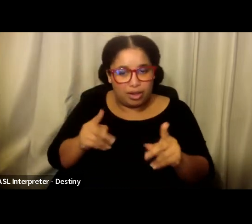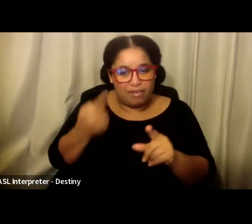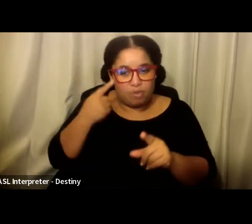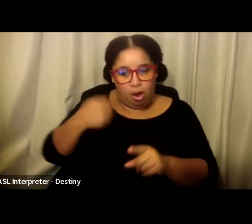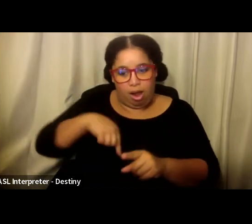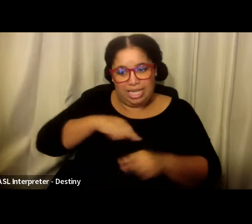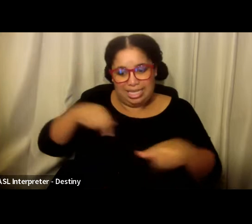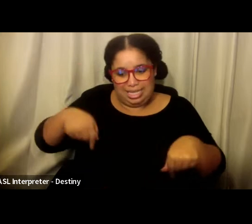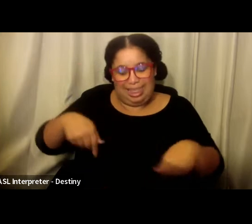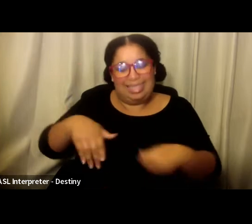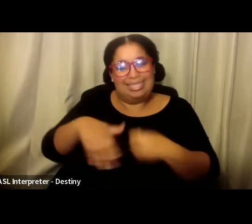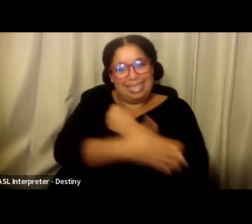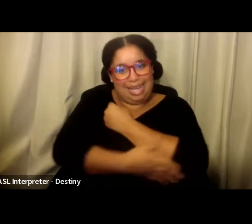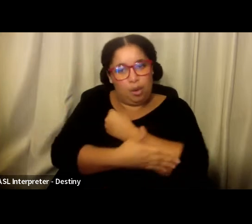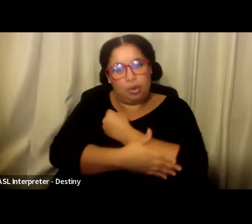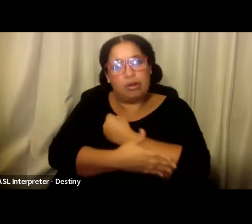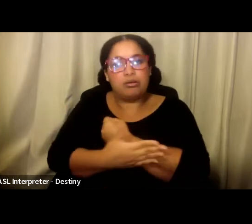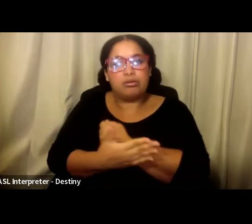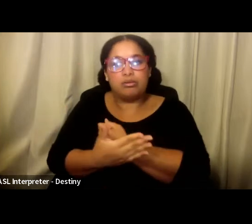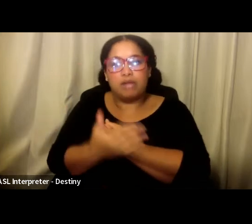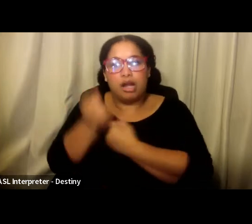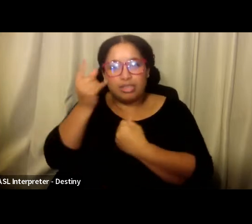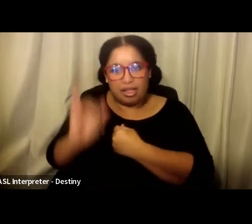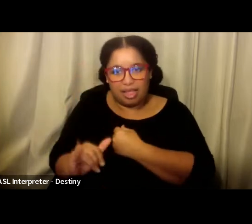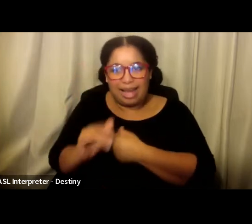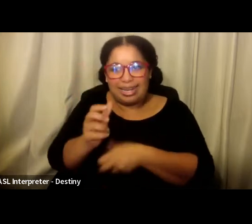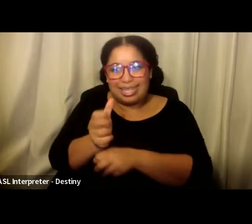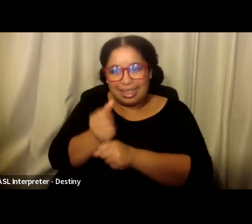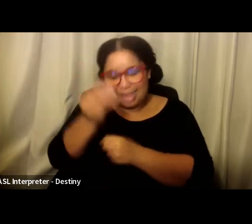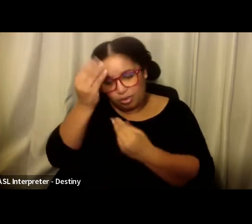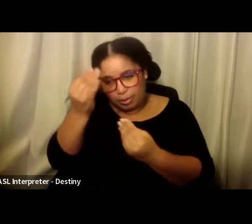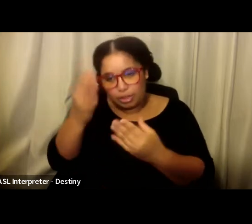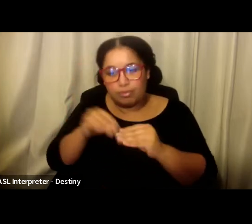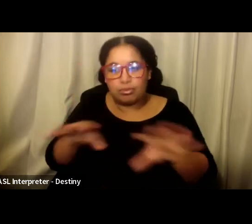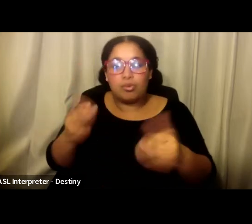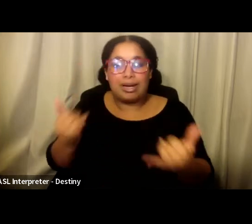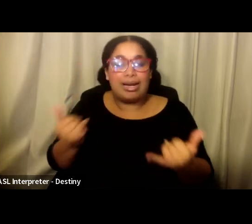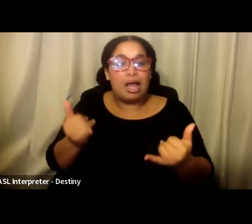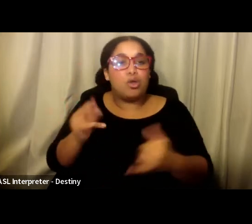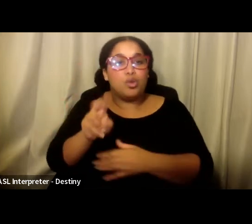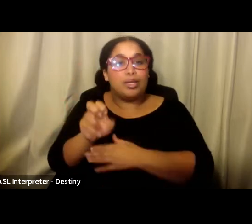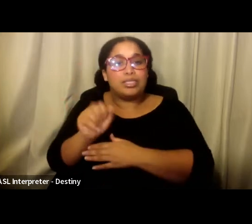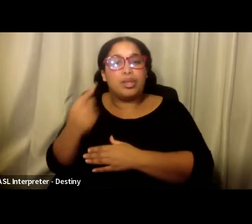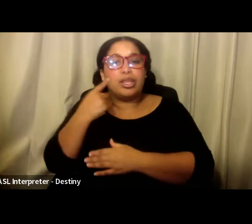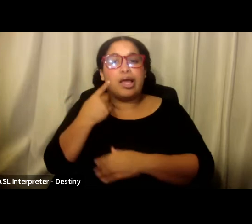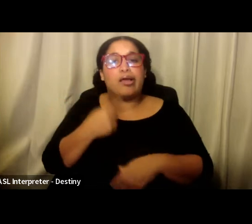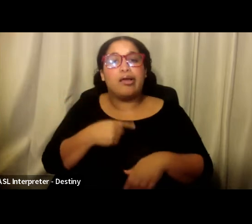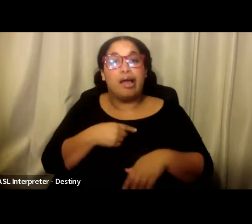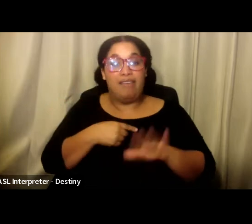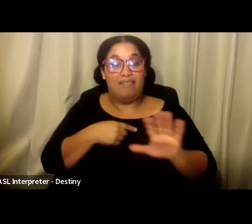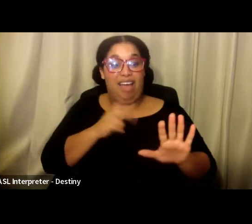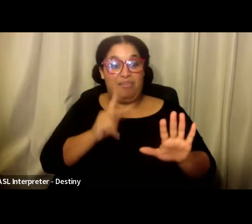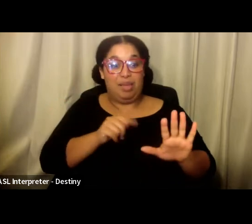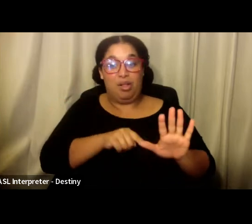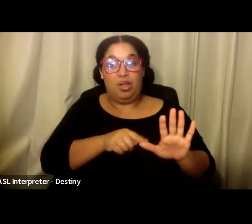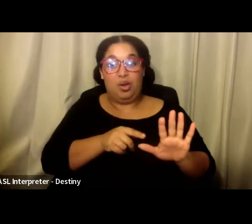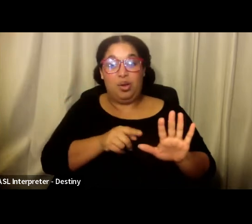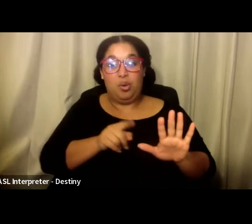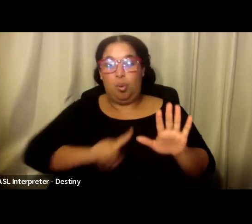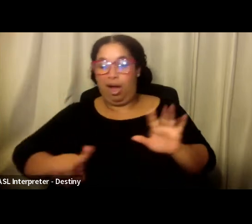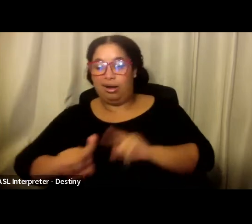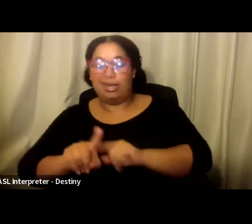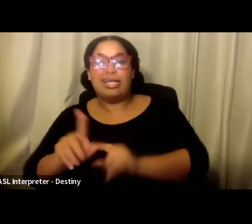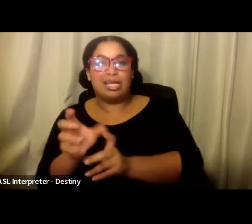understand that and put that information out there? That, you know, right now in the United States, we think it's 1 out of 5 people who get COVID. So